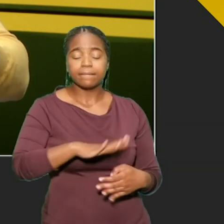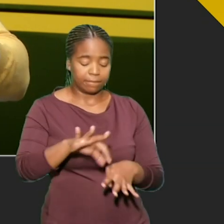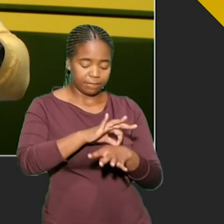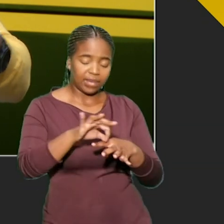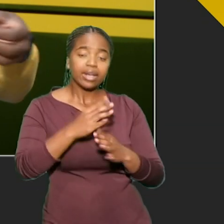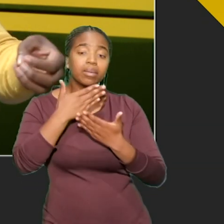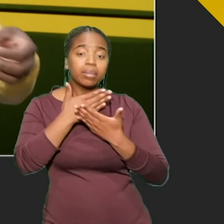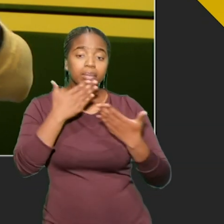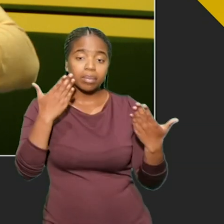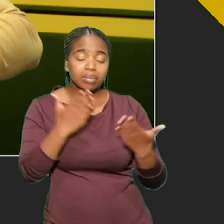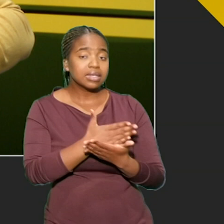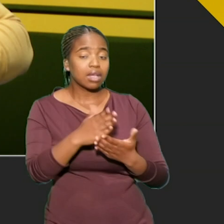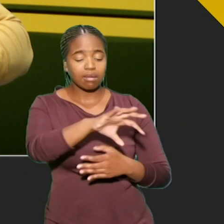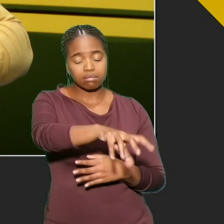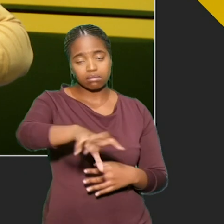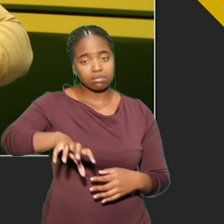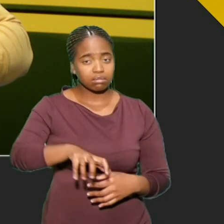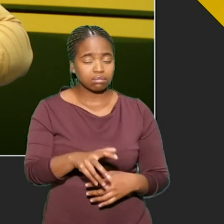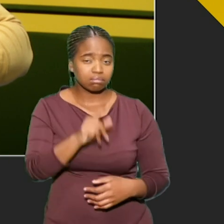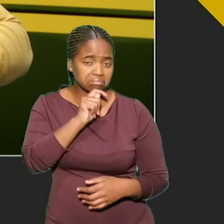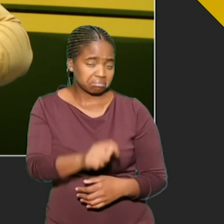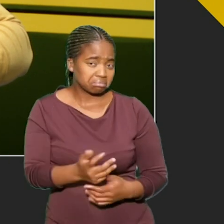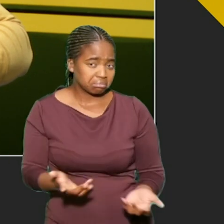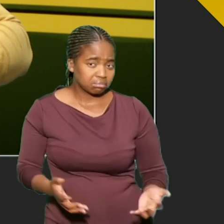planning as advanced as the different provinces?